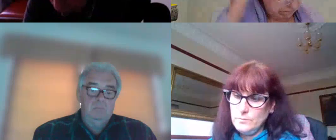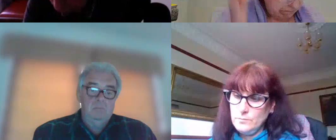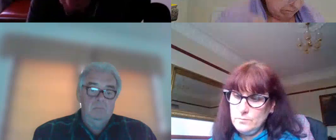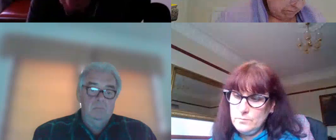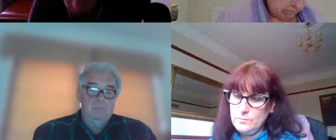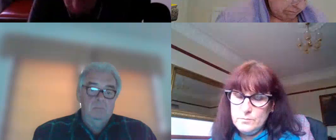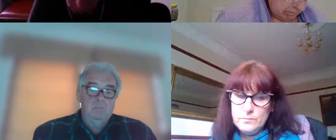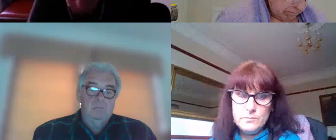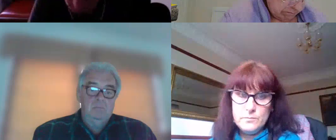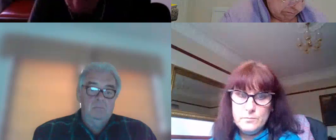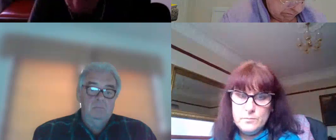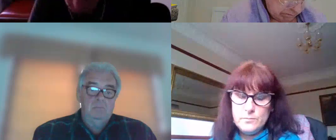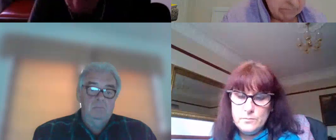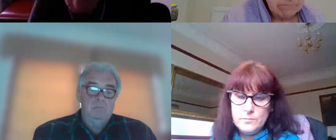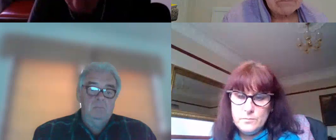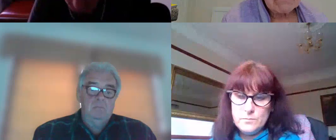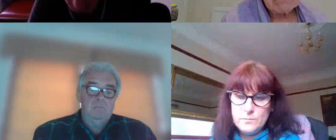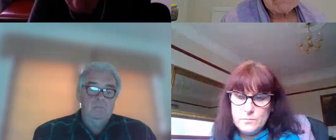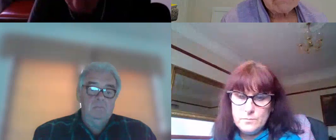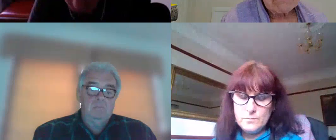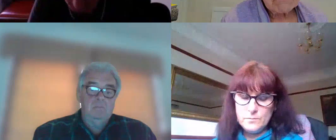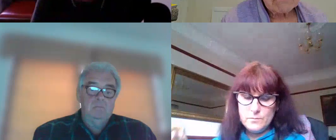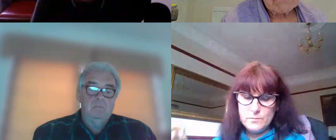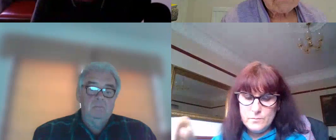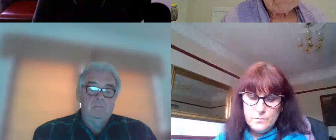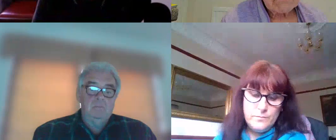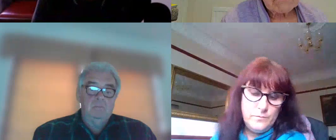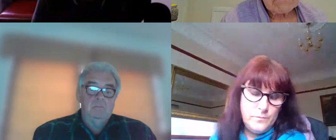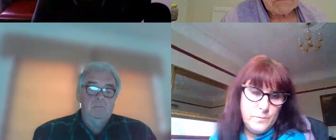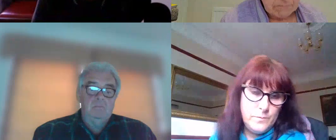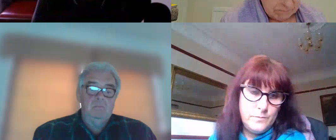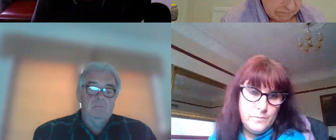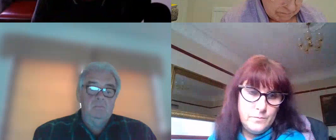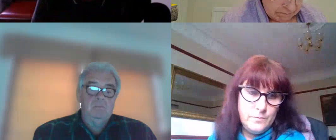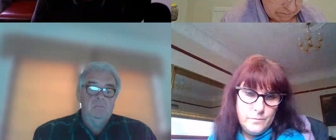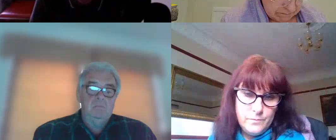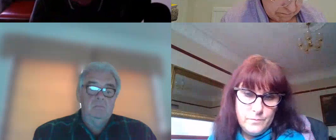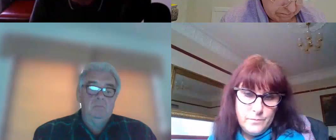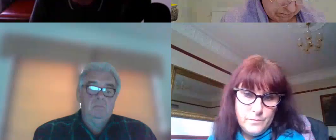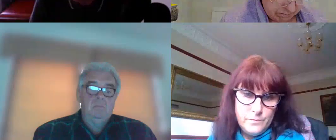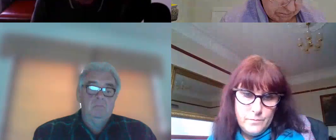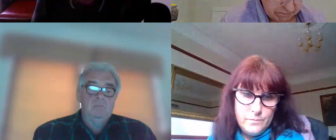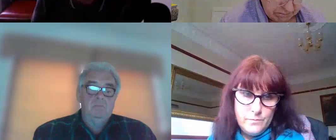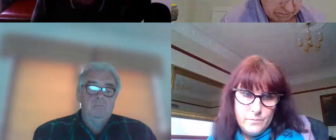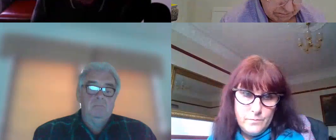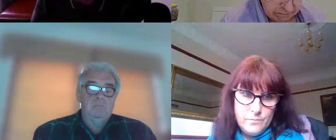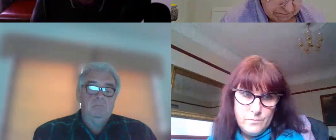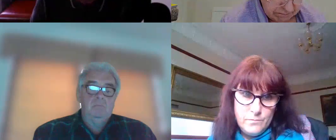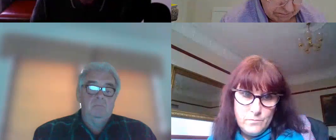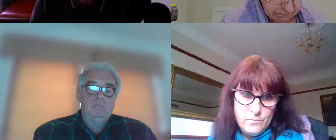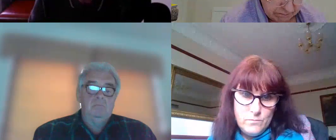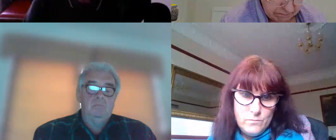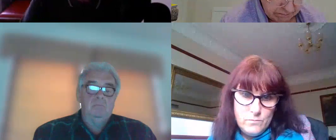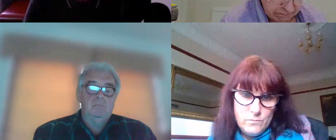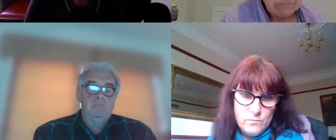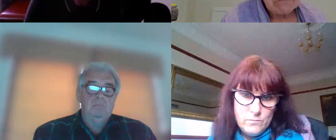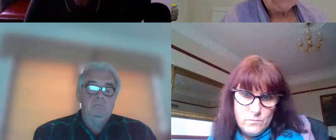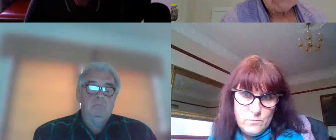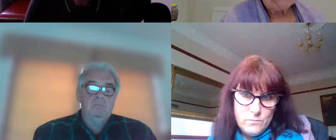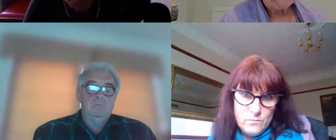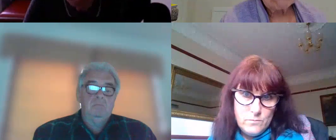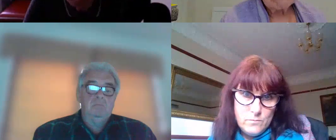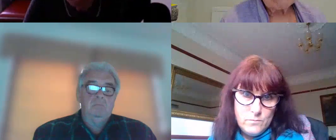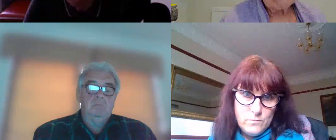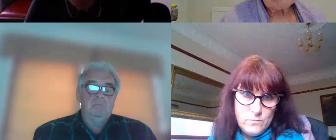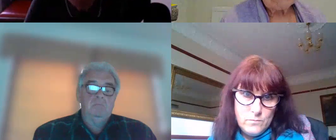if you want to request a copy of the marked registers, they can assist you with that. I would also just remind candidates of the